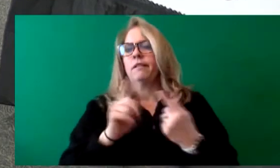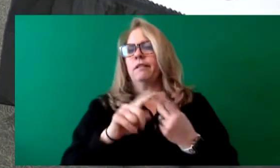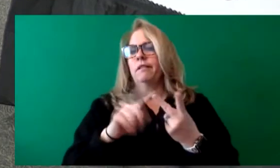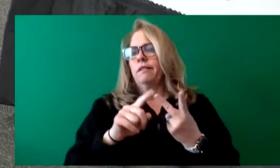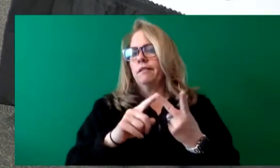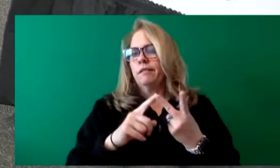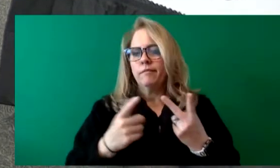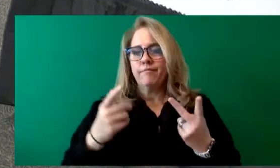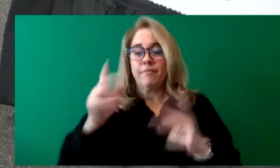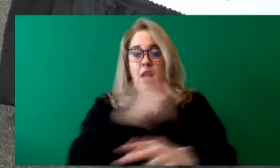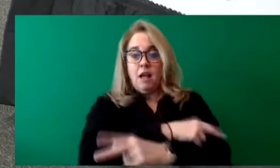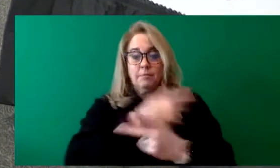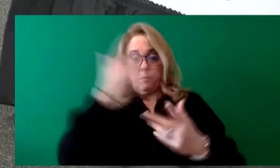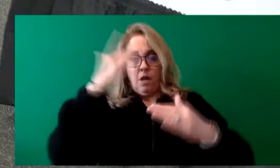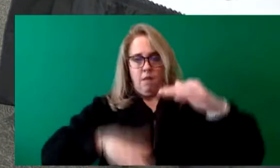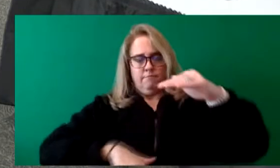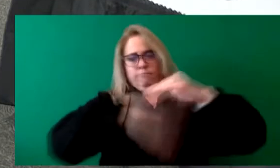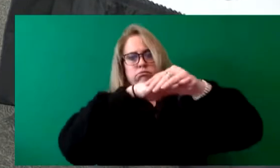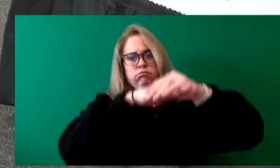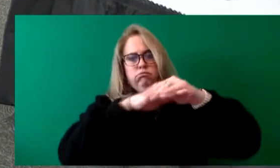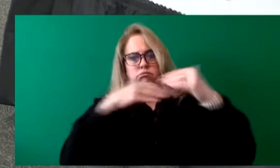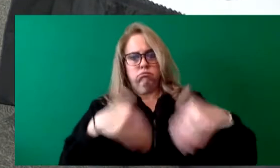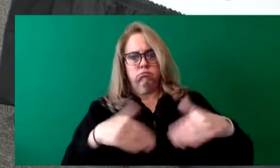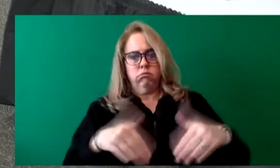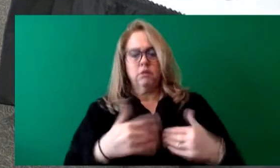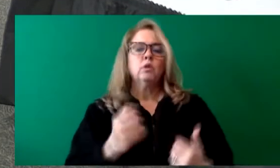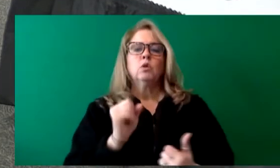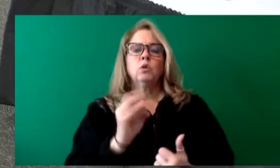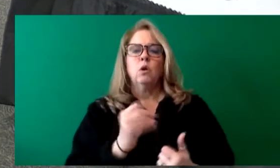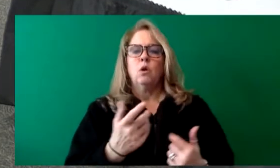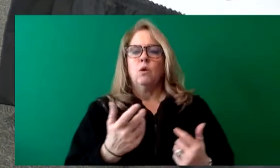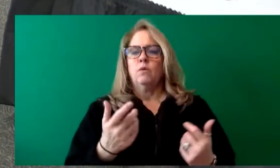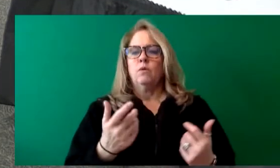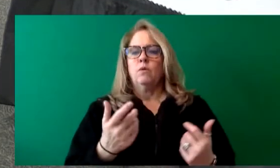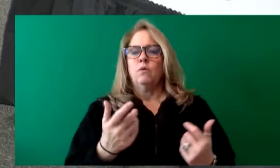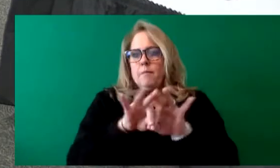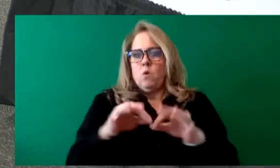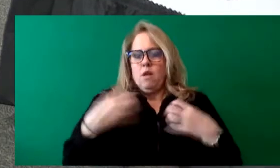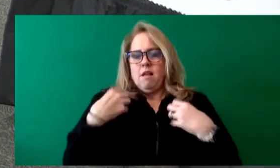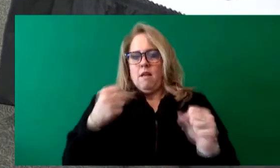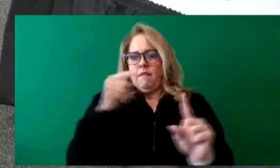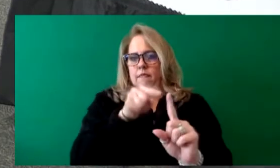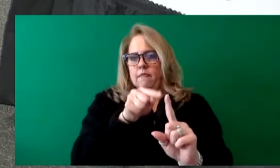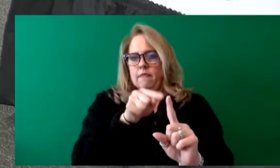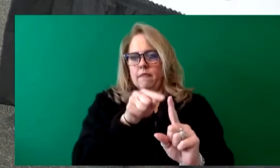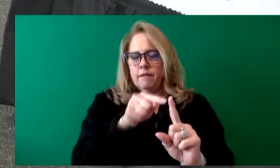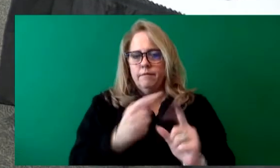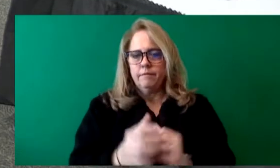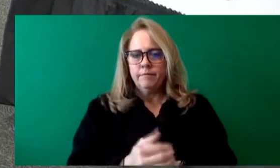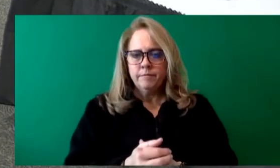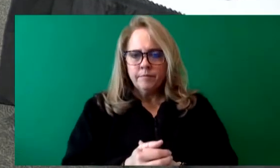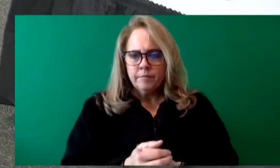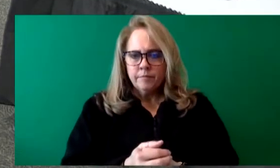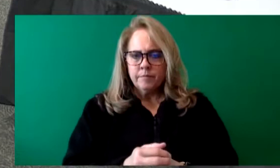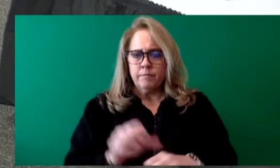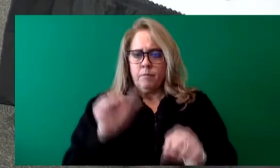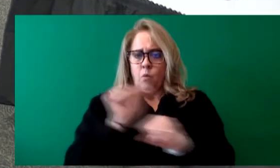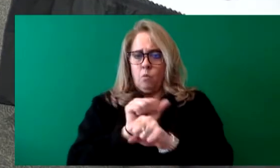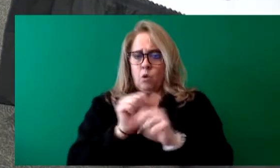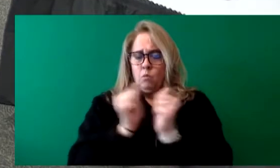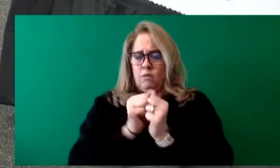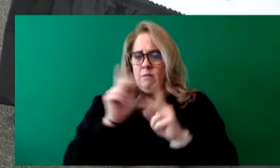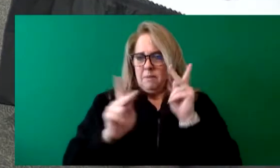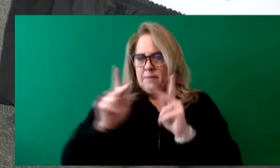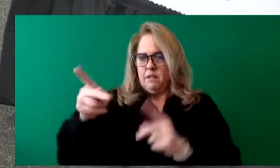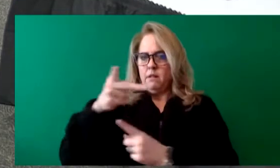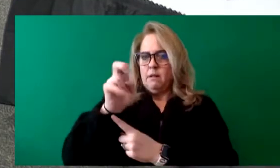of protecting healthcare infrastructure, we worked with partners at Peakview Behavioral Health to identify ways to support safe